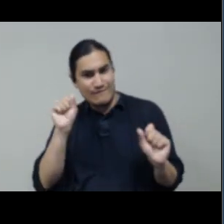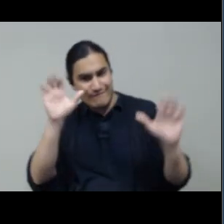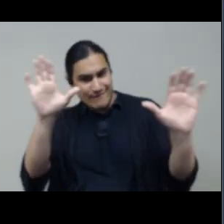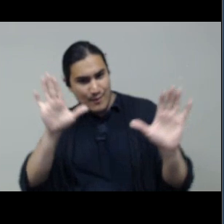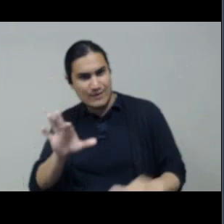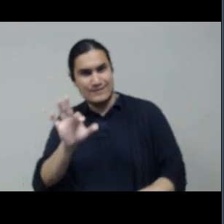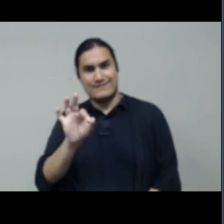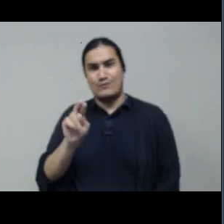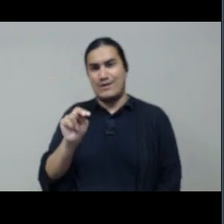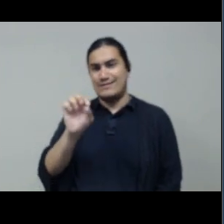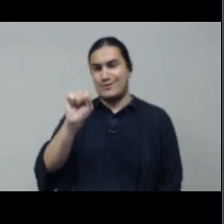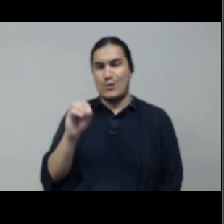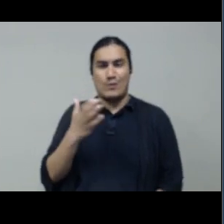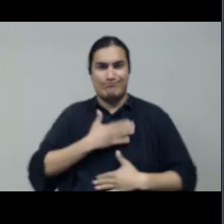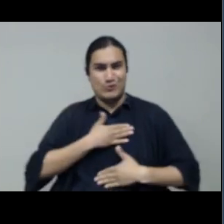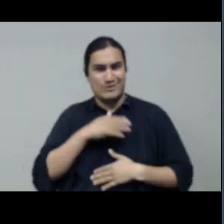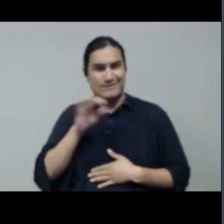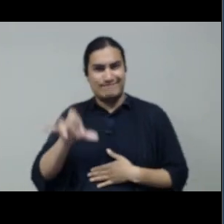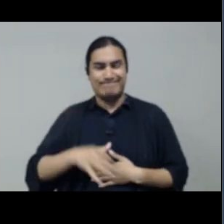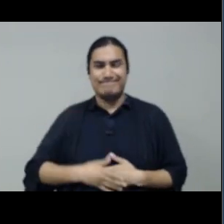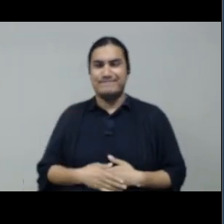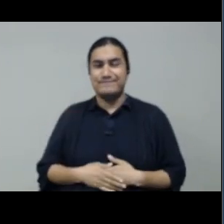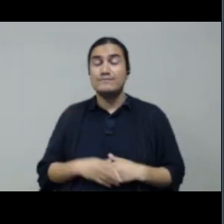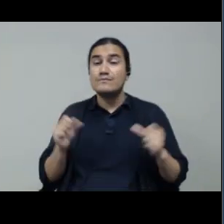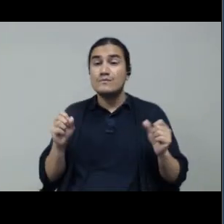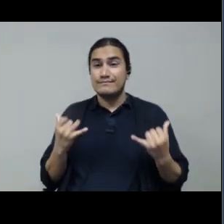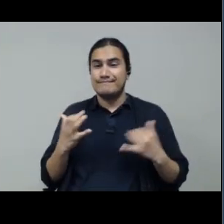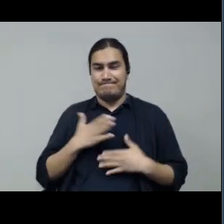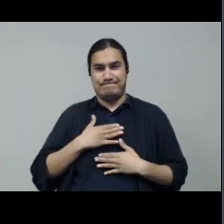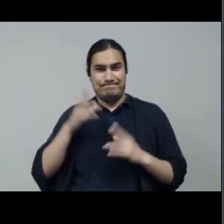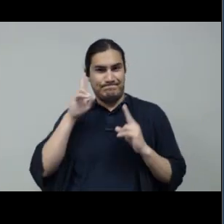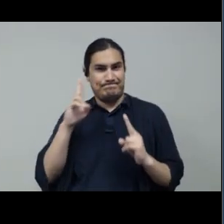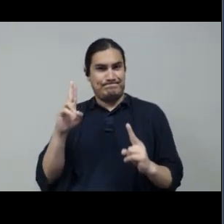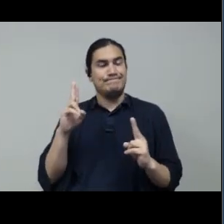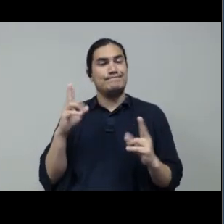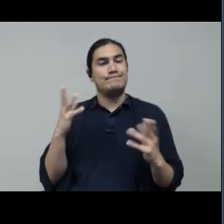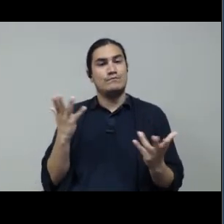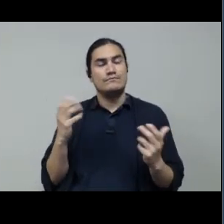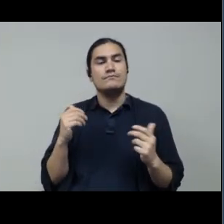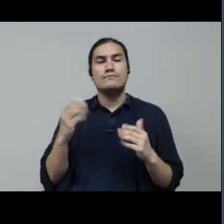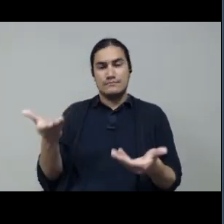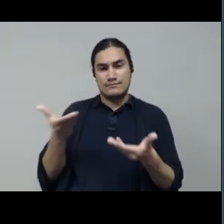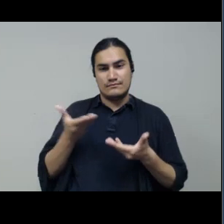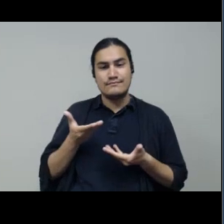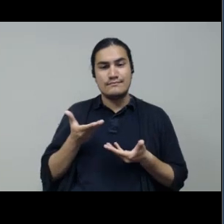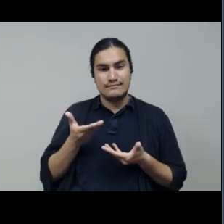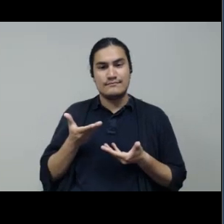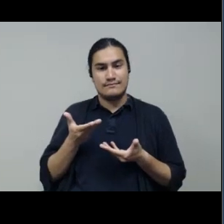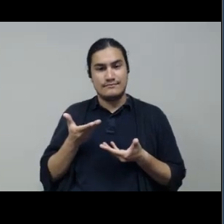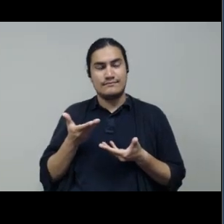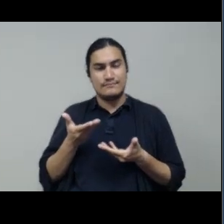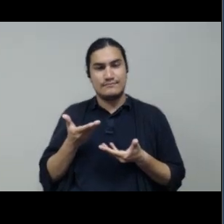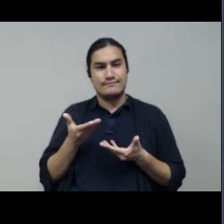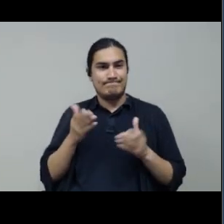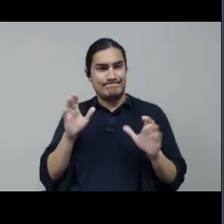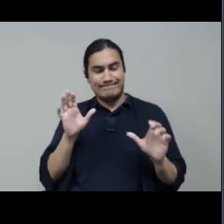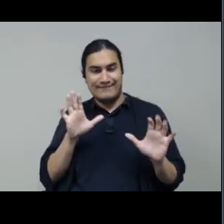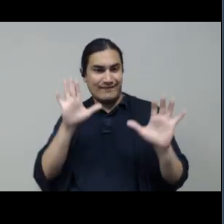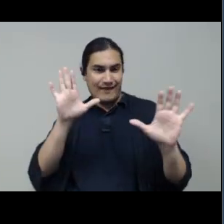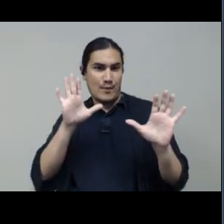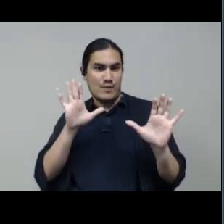that. So at this time, it's my honor to introduce the fabulous